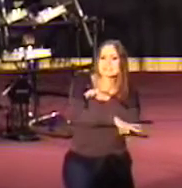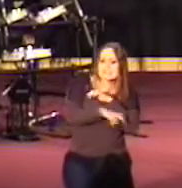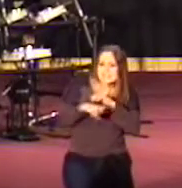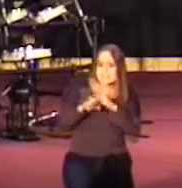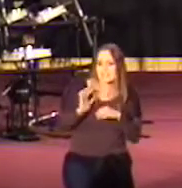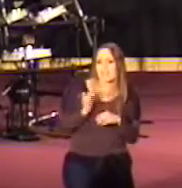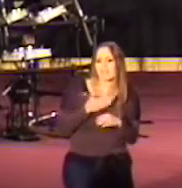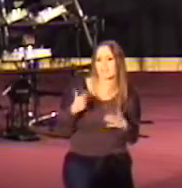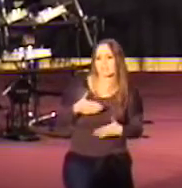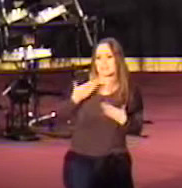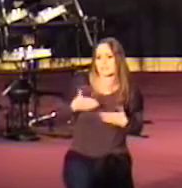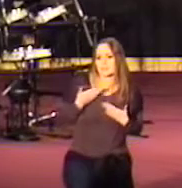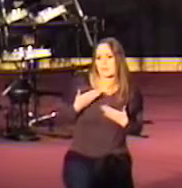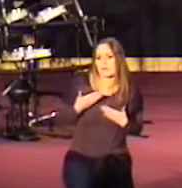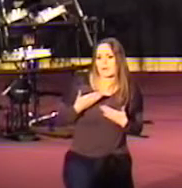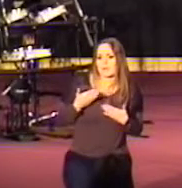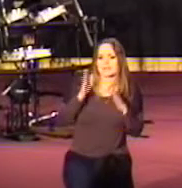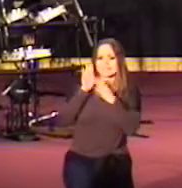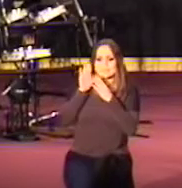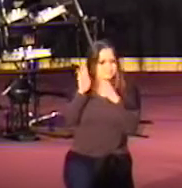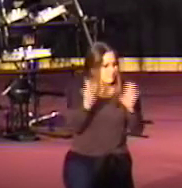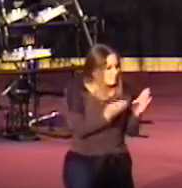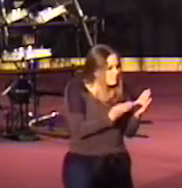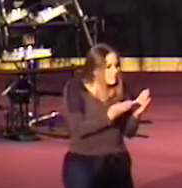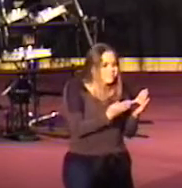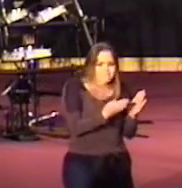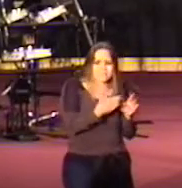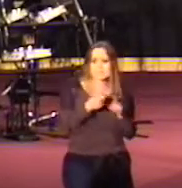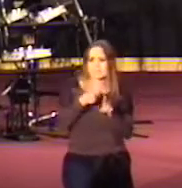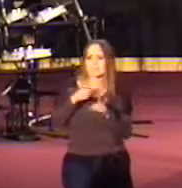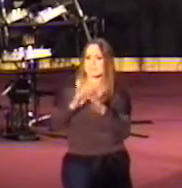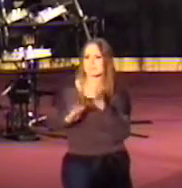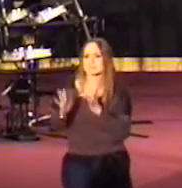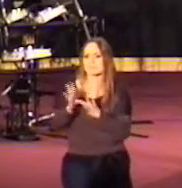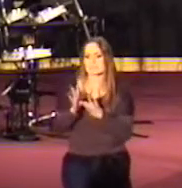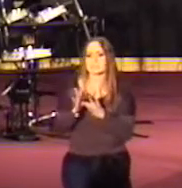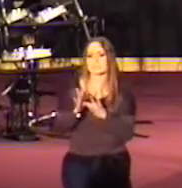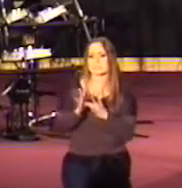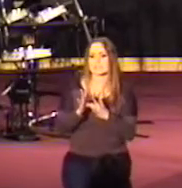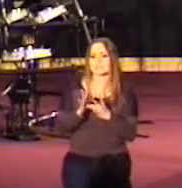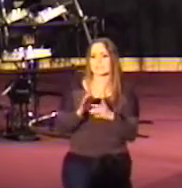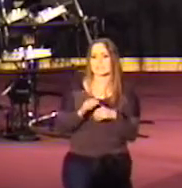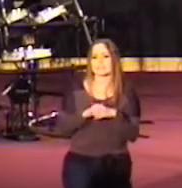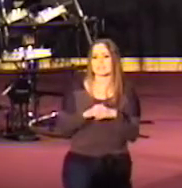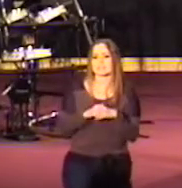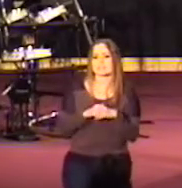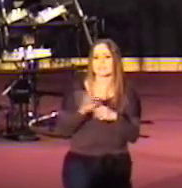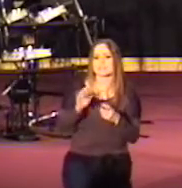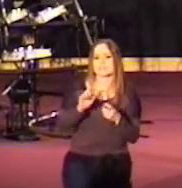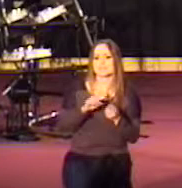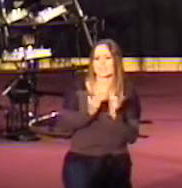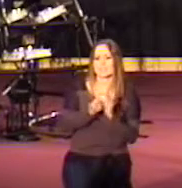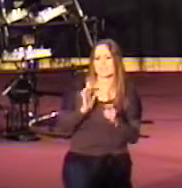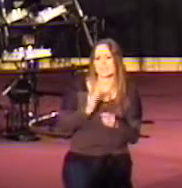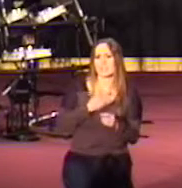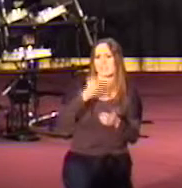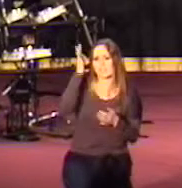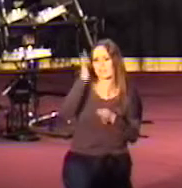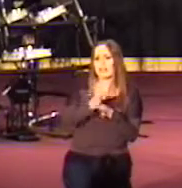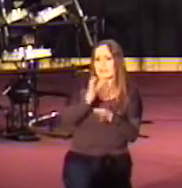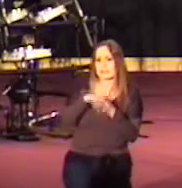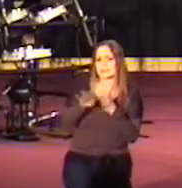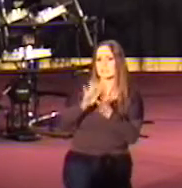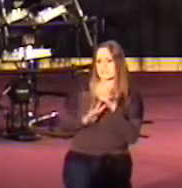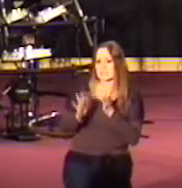get our focus off of Jesus, and they can really be detrimental to our faith, to our belief in Jesus. And so chapters 1 and